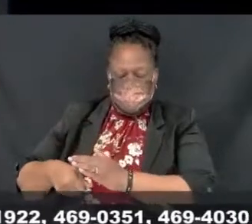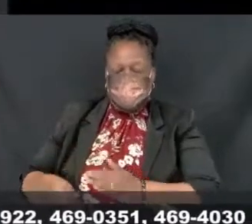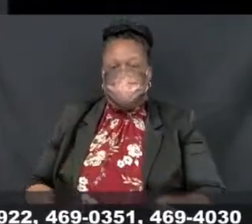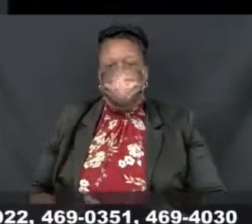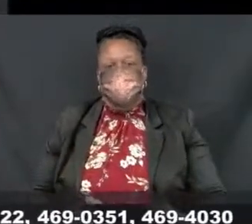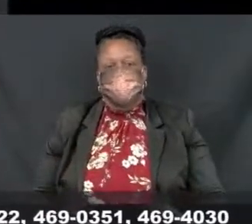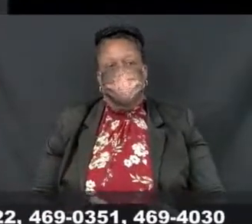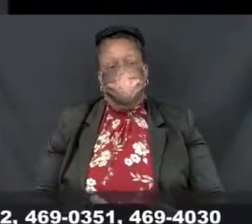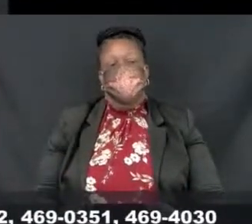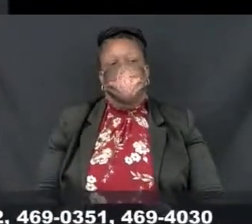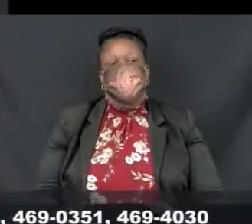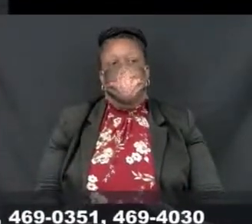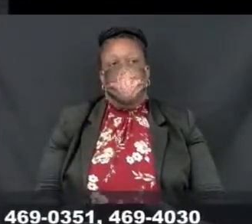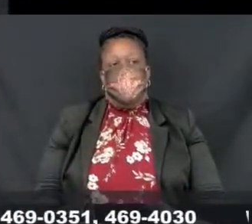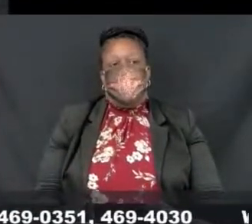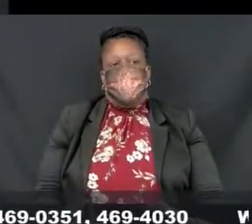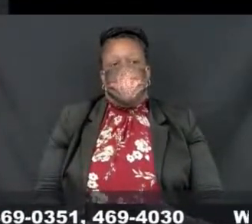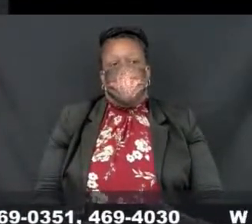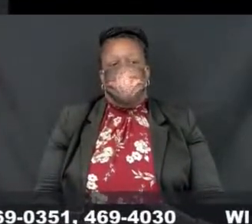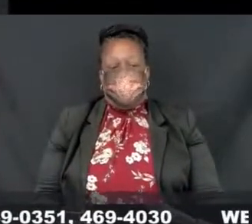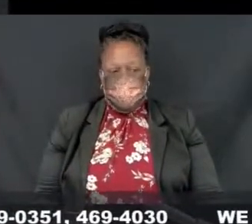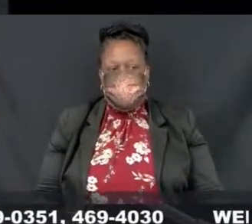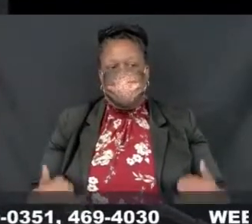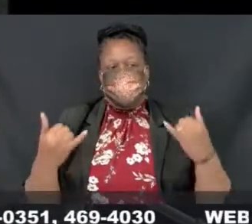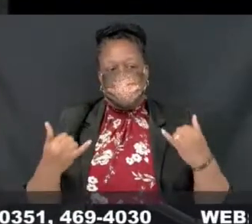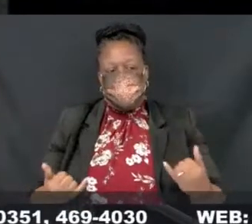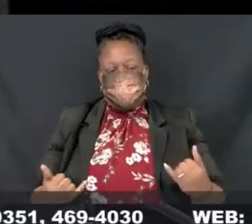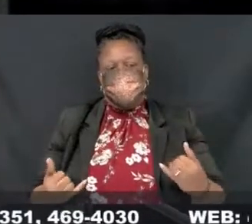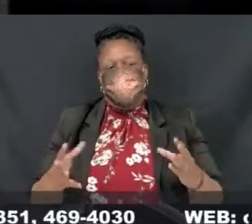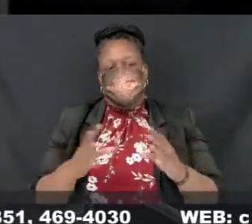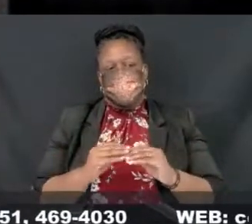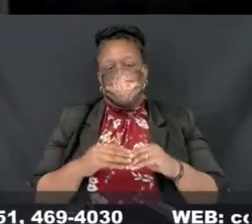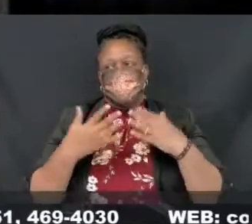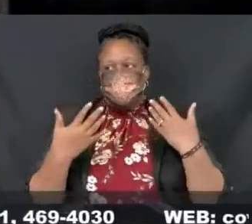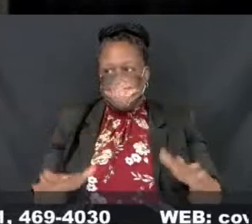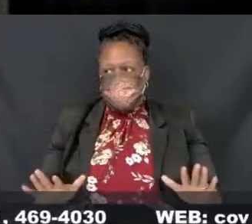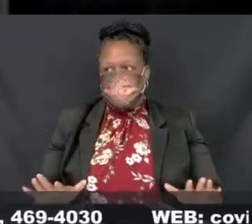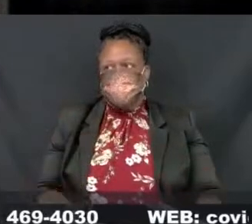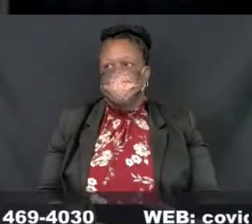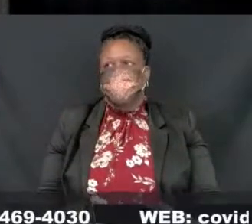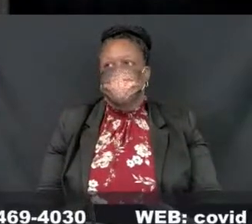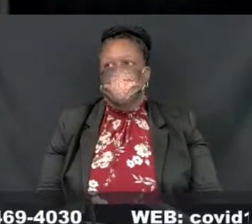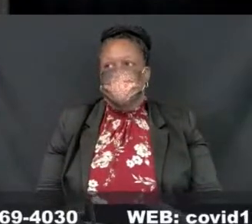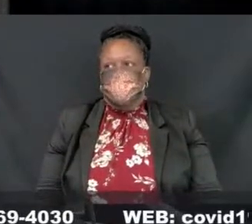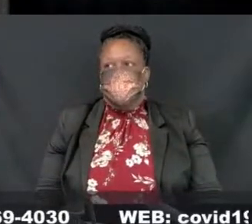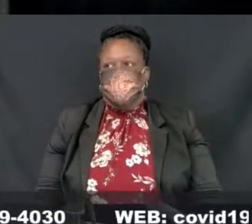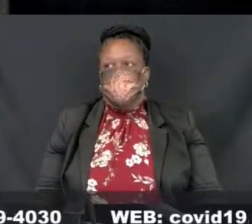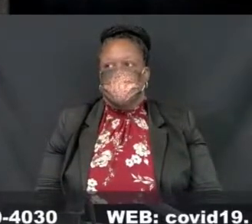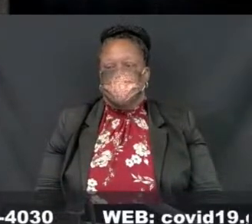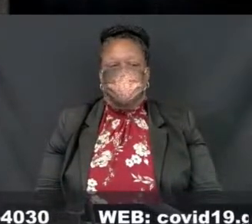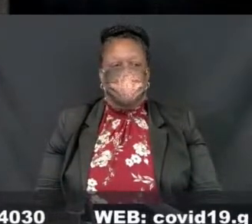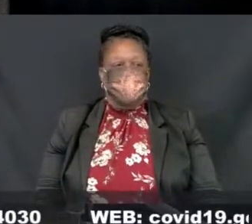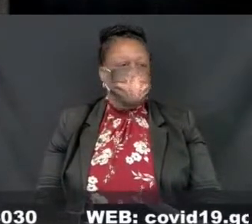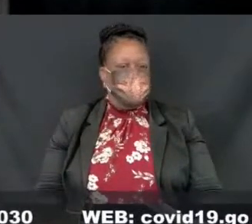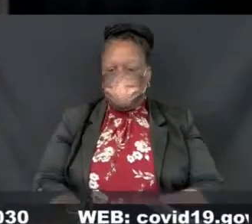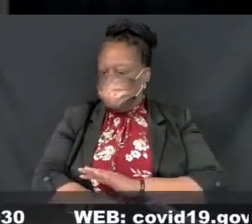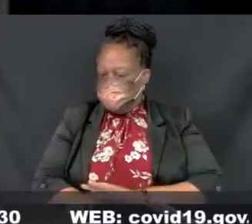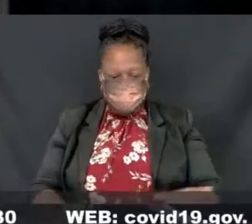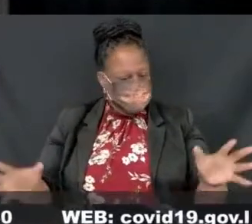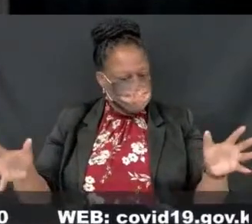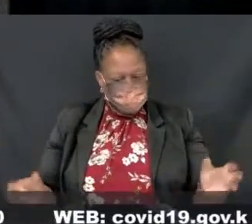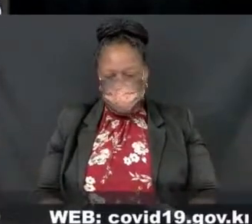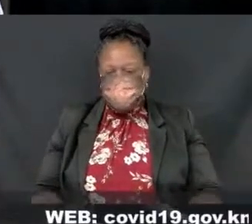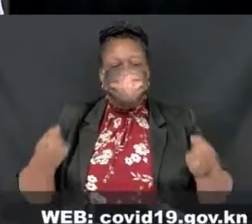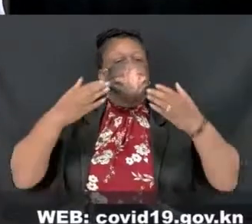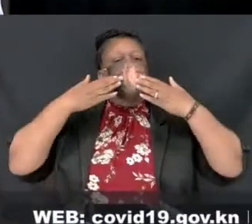Okay, thank you very much. This brings us to the end of the briefing, and I won't have to thank persons because